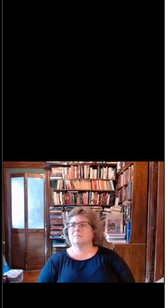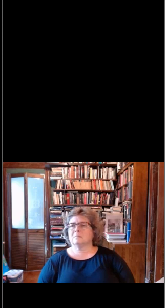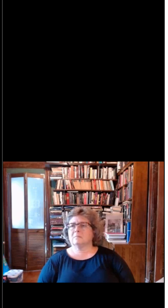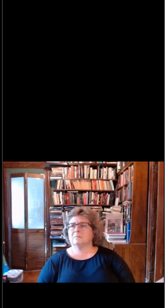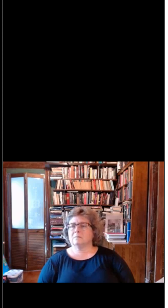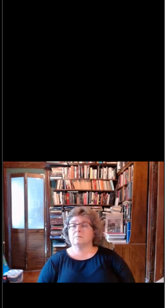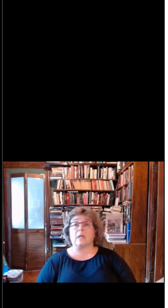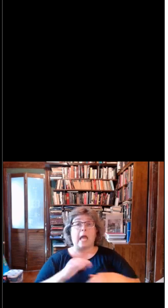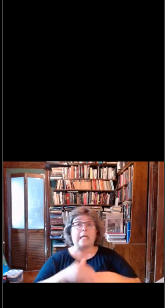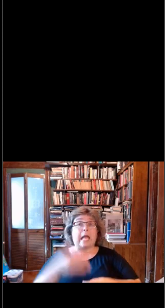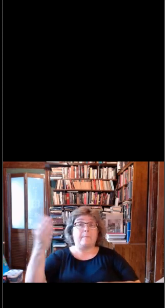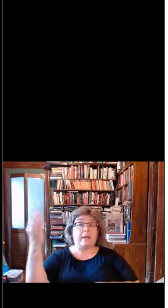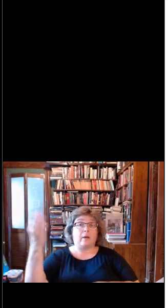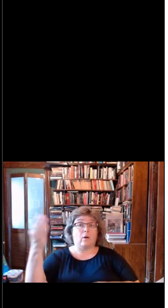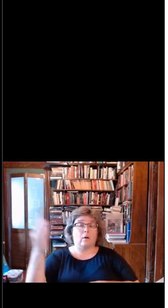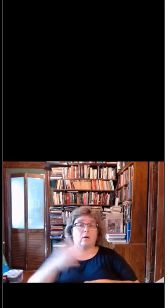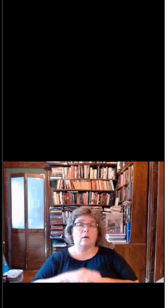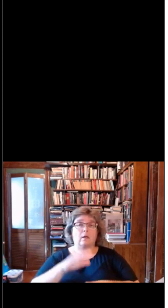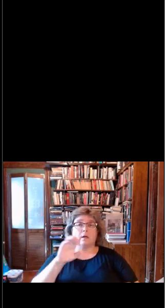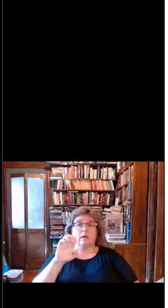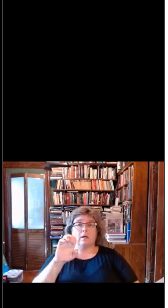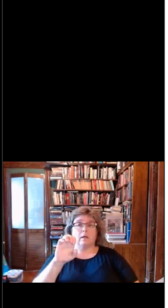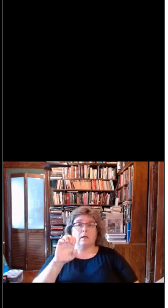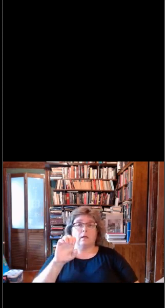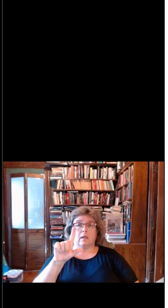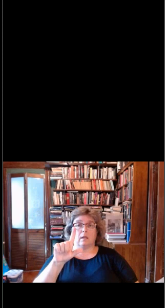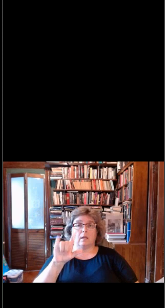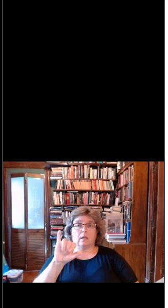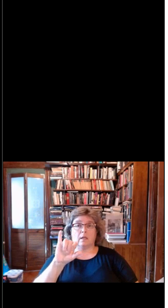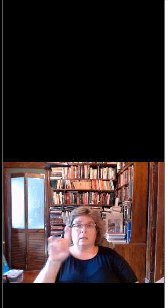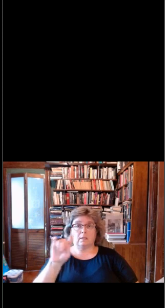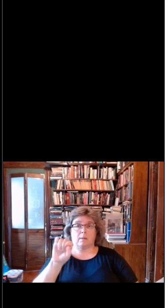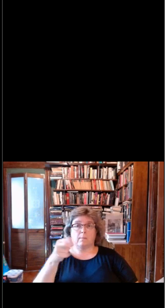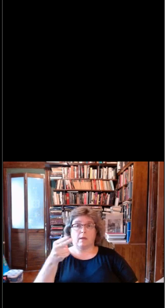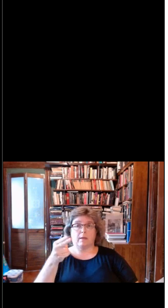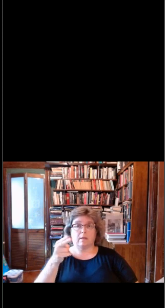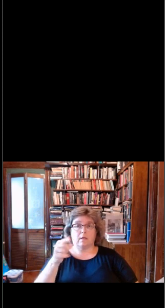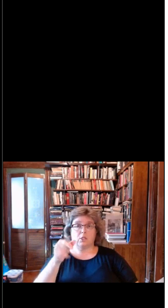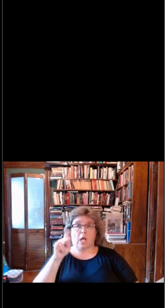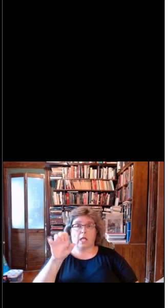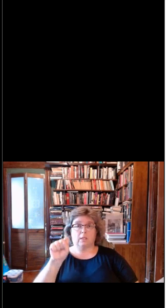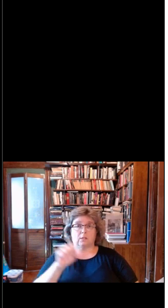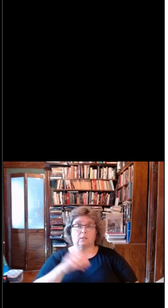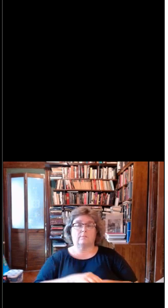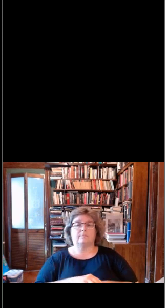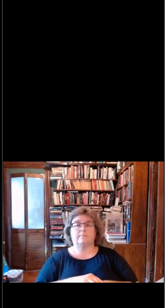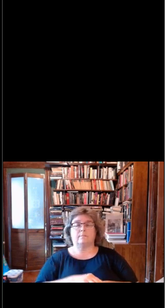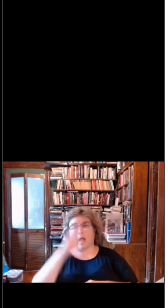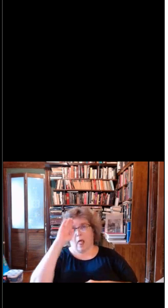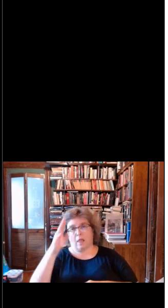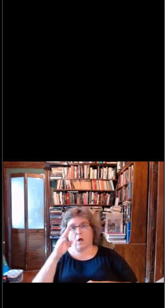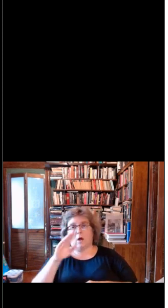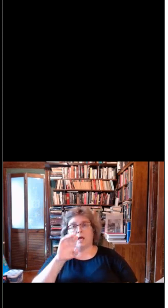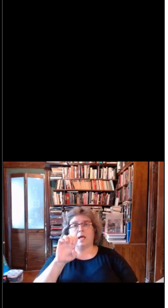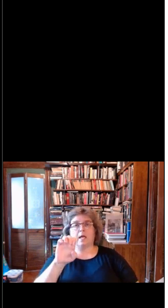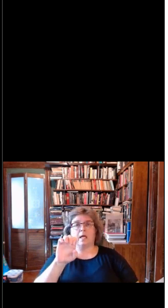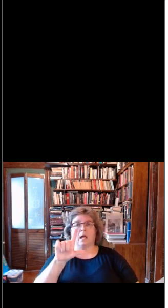Our next speaker, Elizabeth Giles. Please say and spell your first and last name. Yes, it's